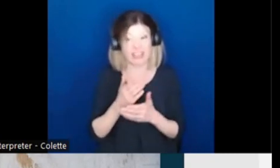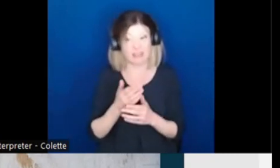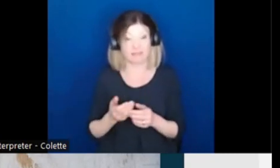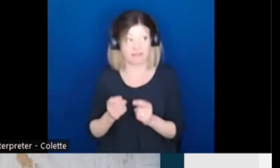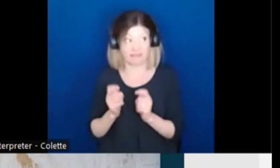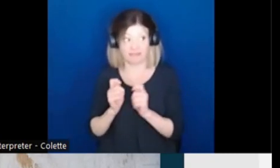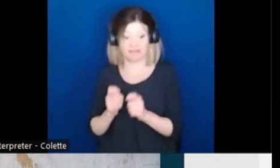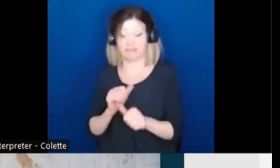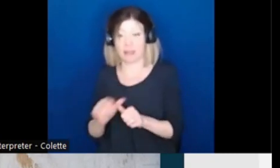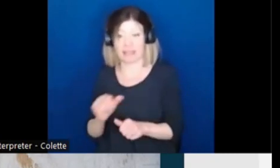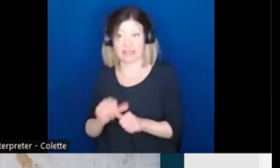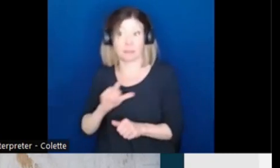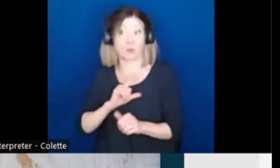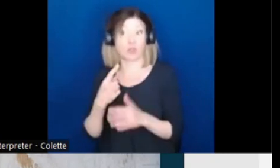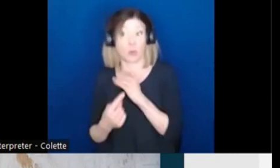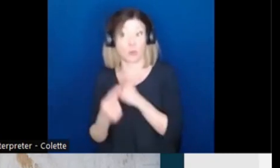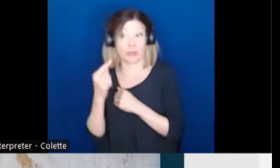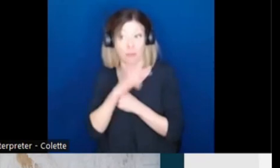in